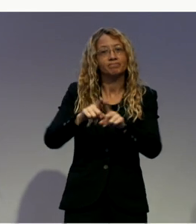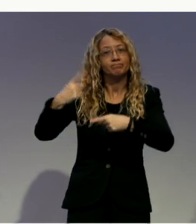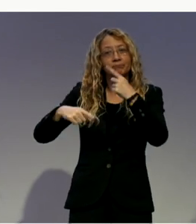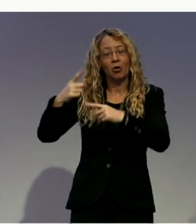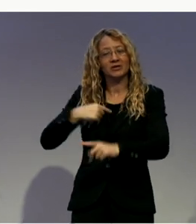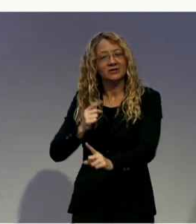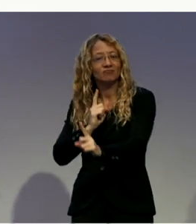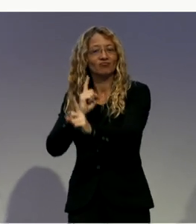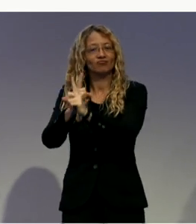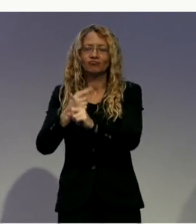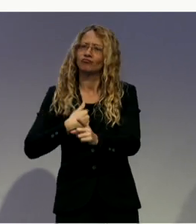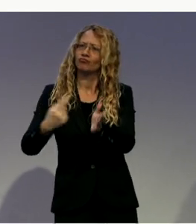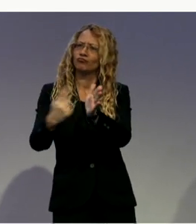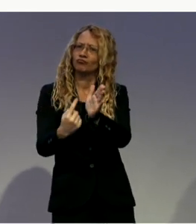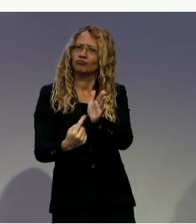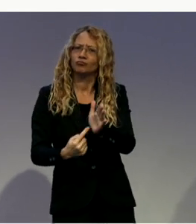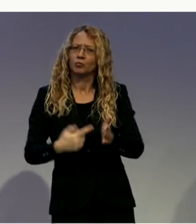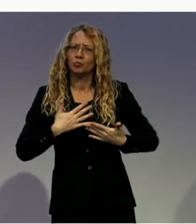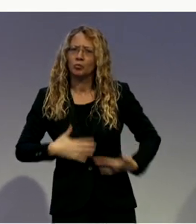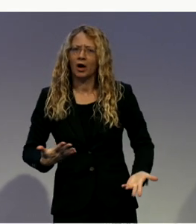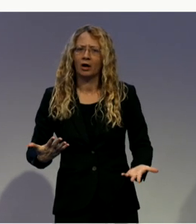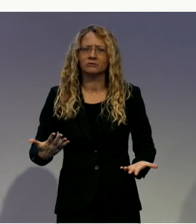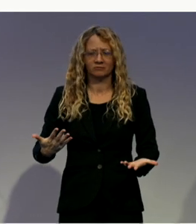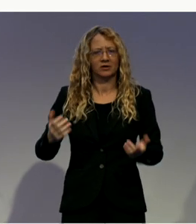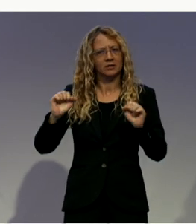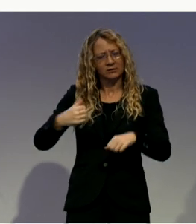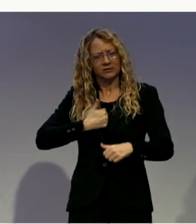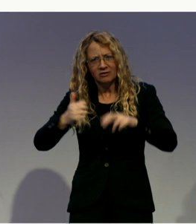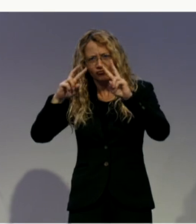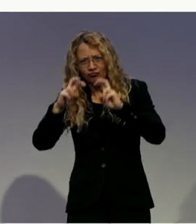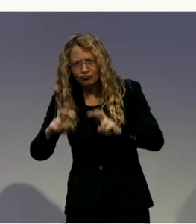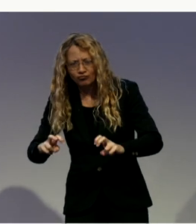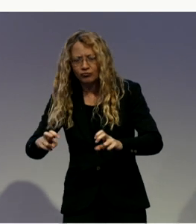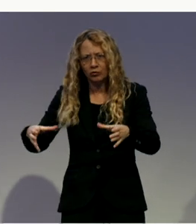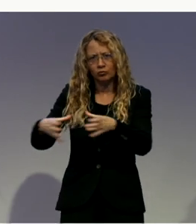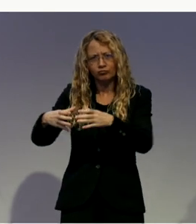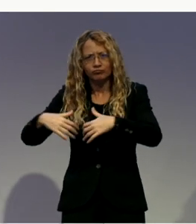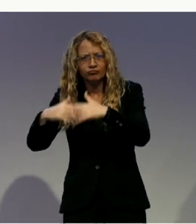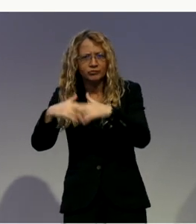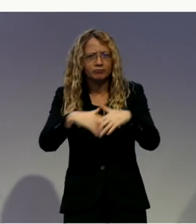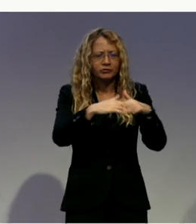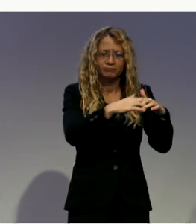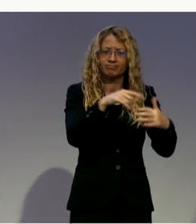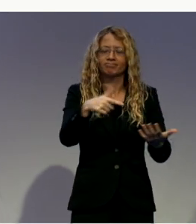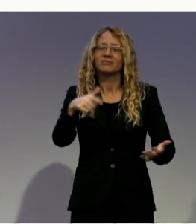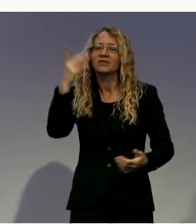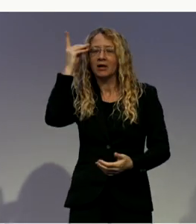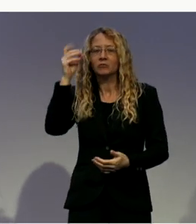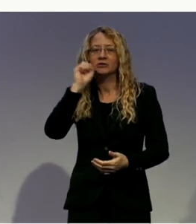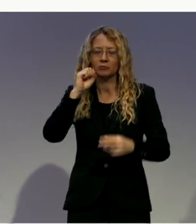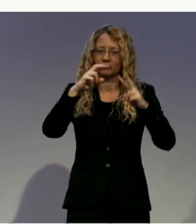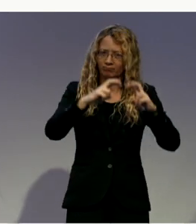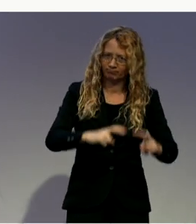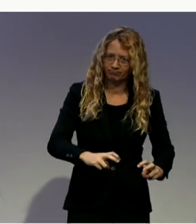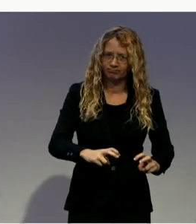dealing with the Down syndrome disabilities, their issues and their problems. This